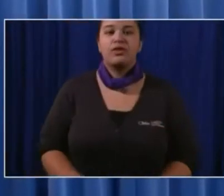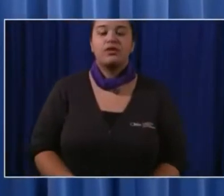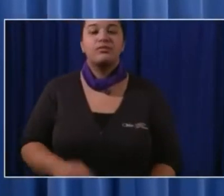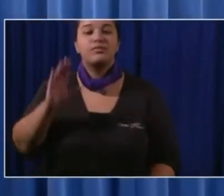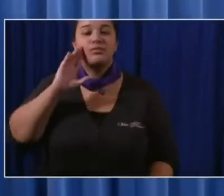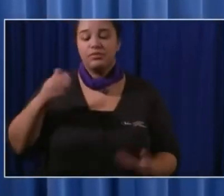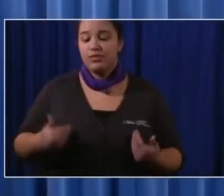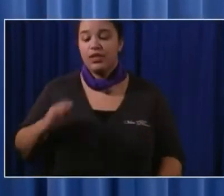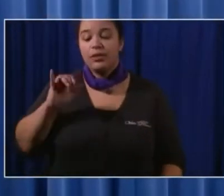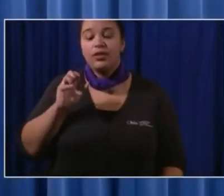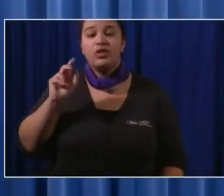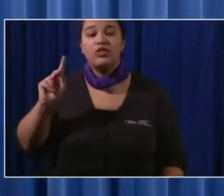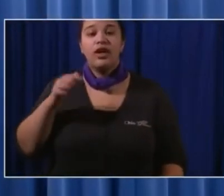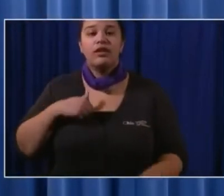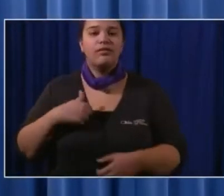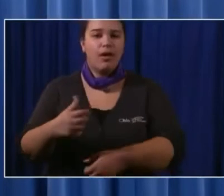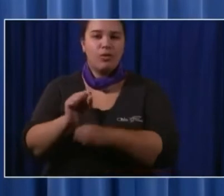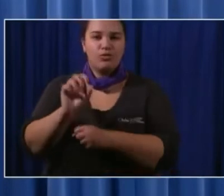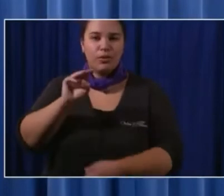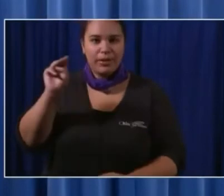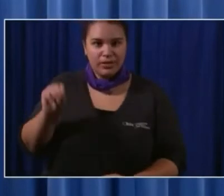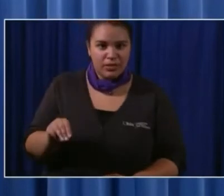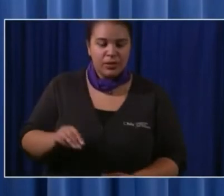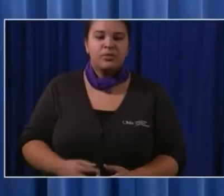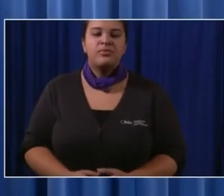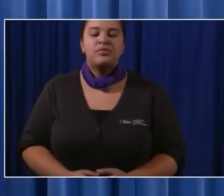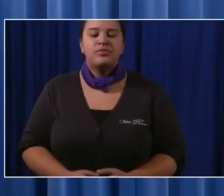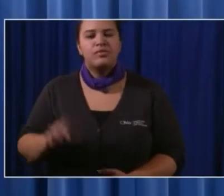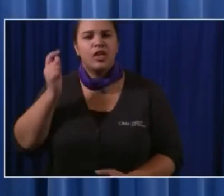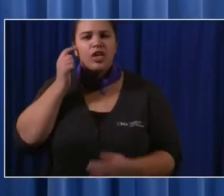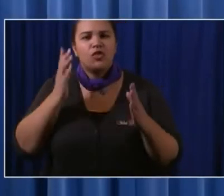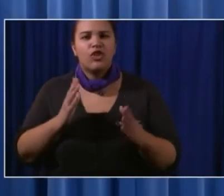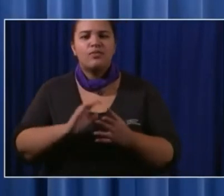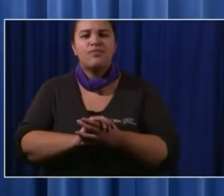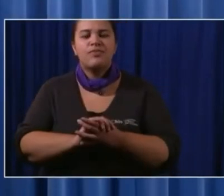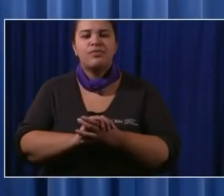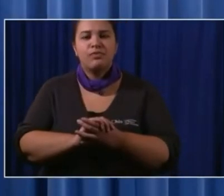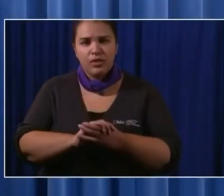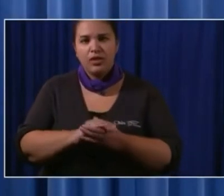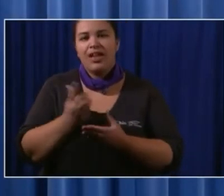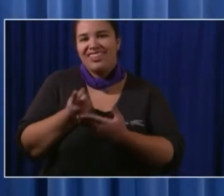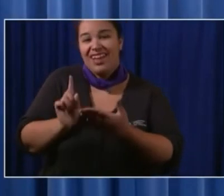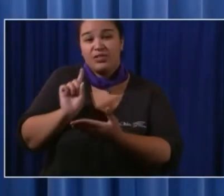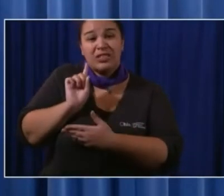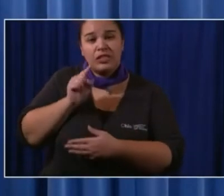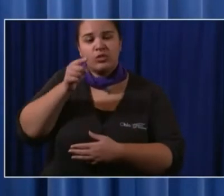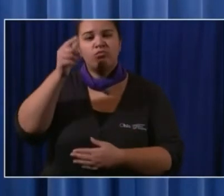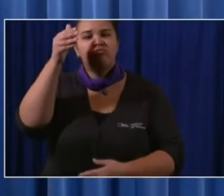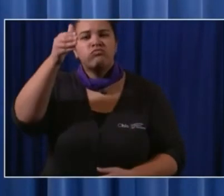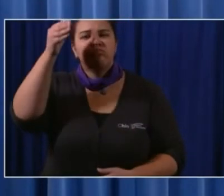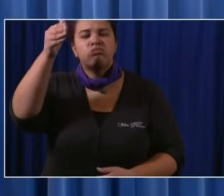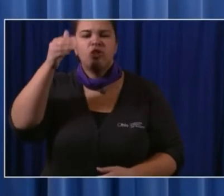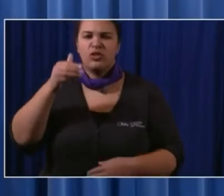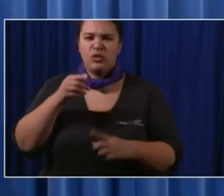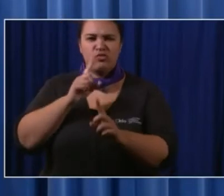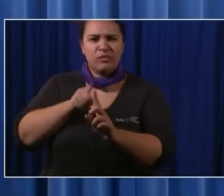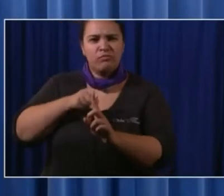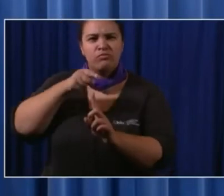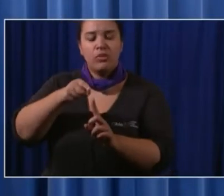Jack Windsor, WMFD-TV, Mansfield. Governor, in your address to Ohioans last week, you talked a lot about spread